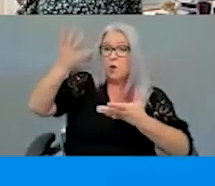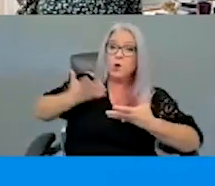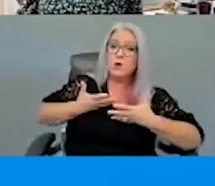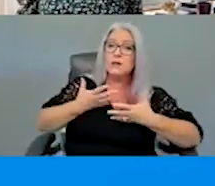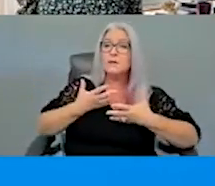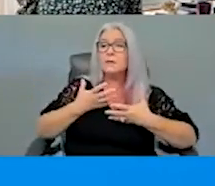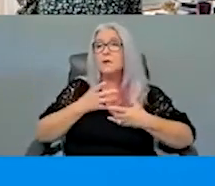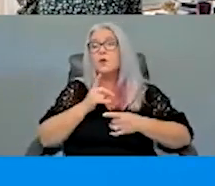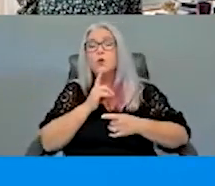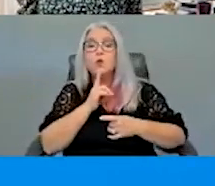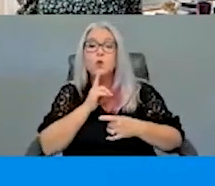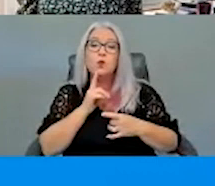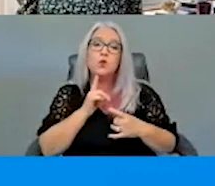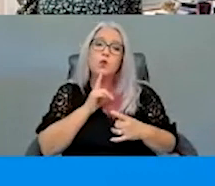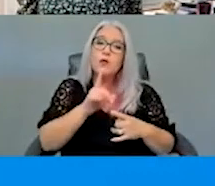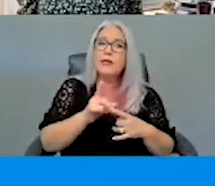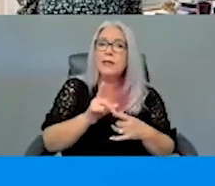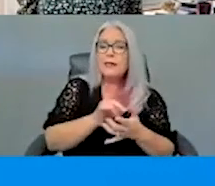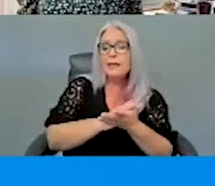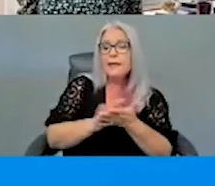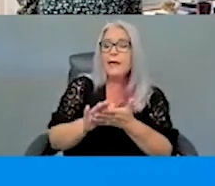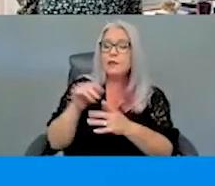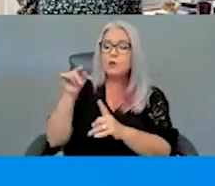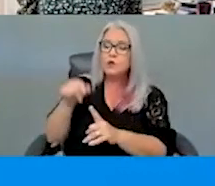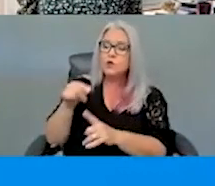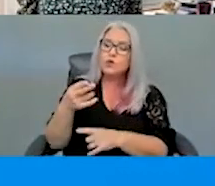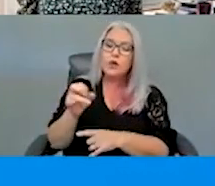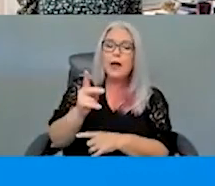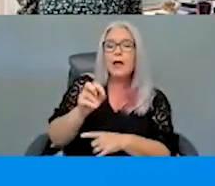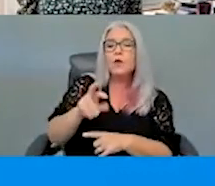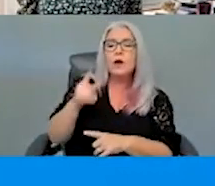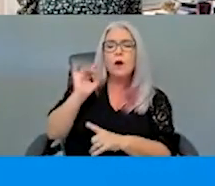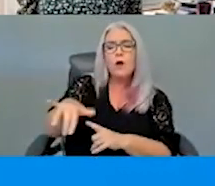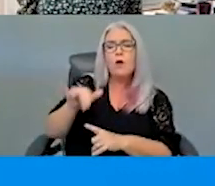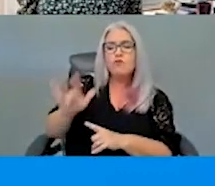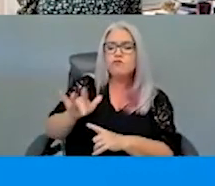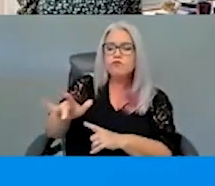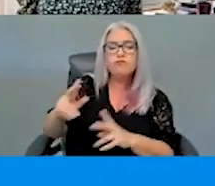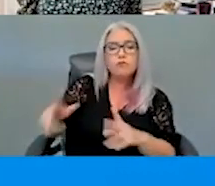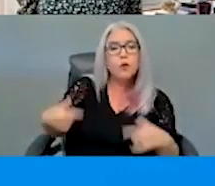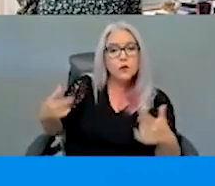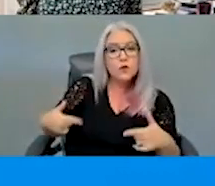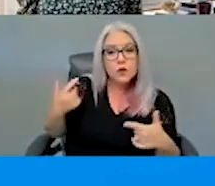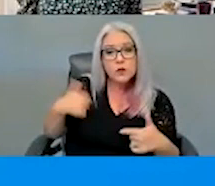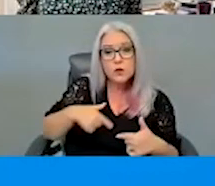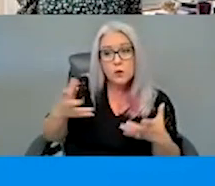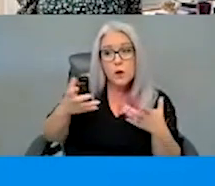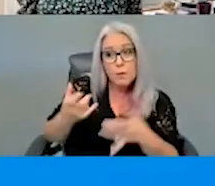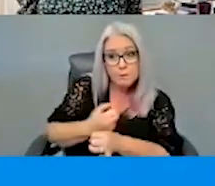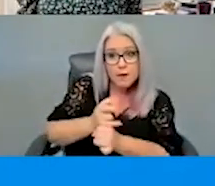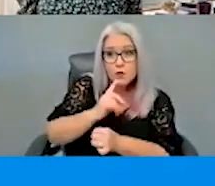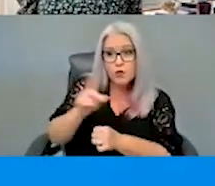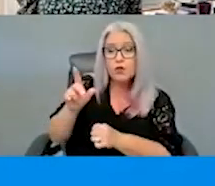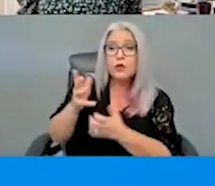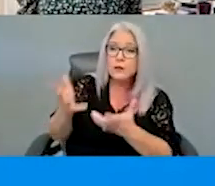nice to Henry at school because your mom saw that he was in a wheelchair and she made sure you told that to tell you